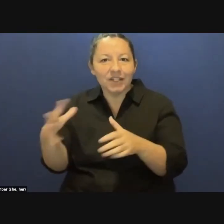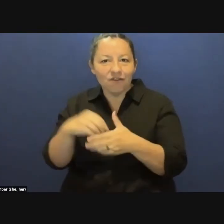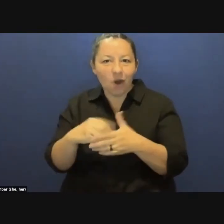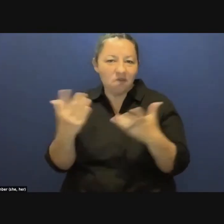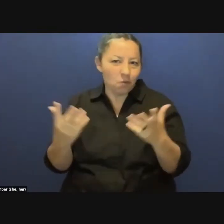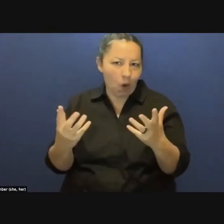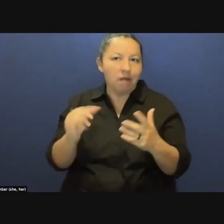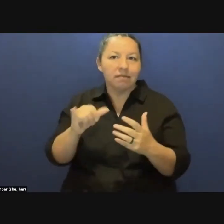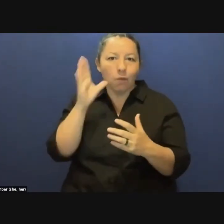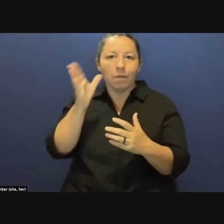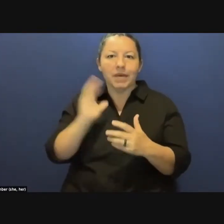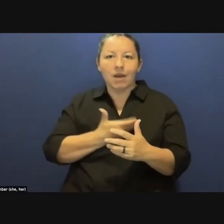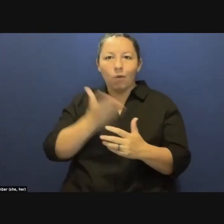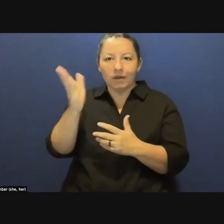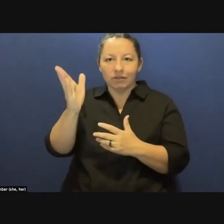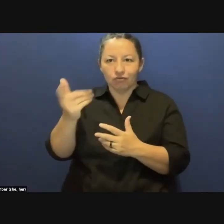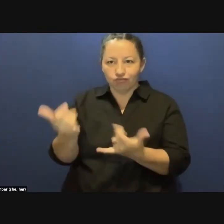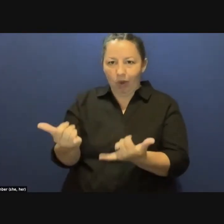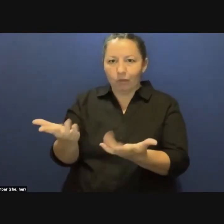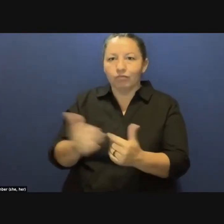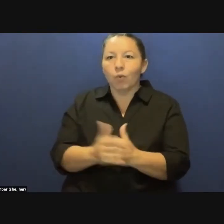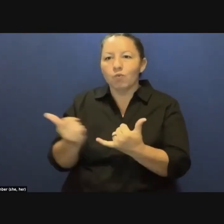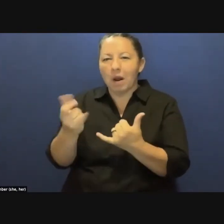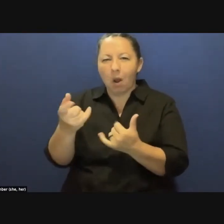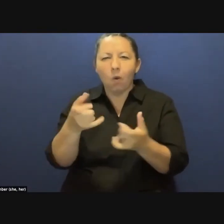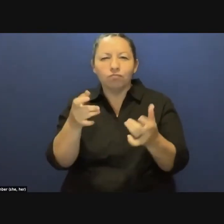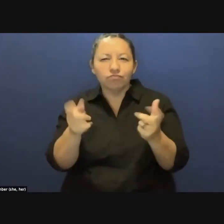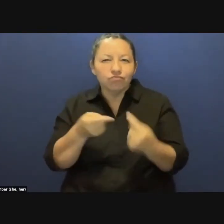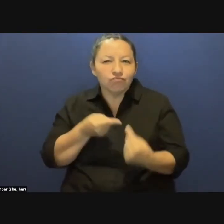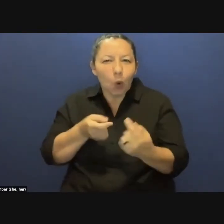you all the capabilities you need. Okay.